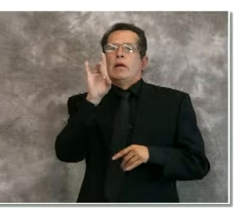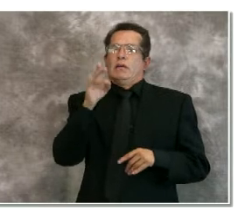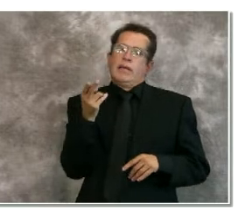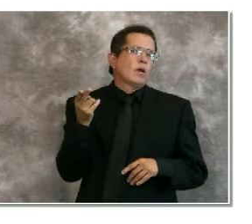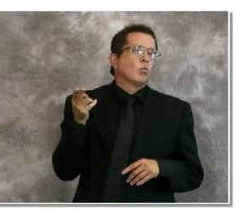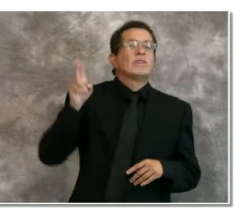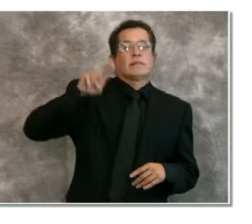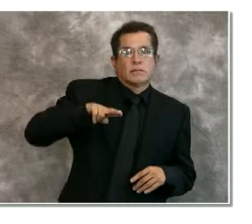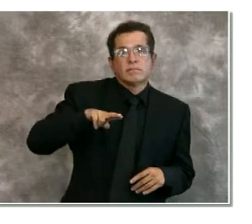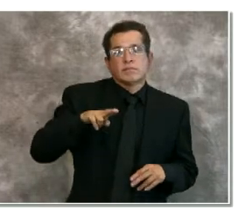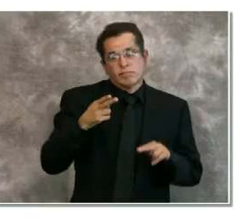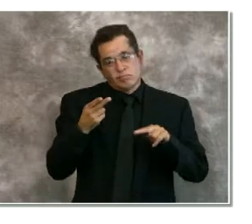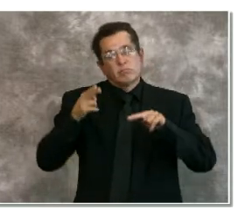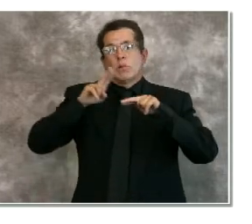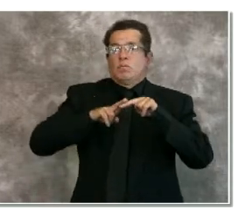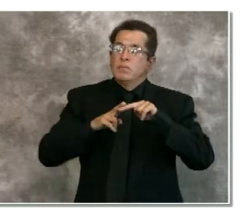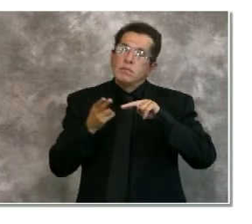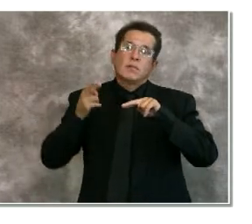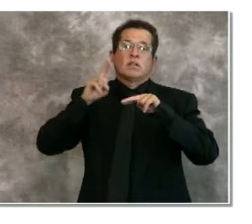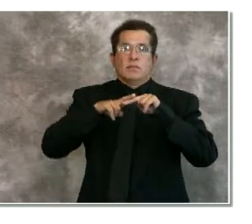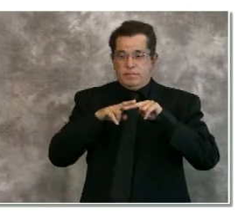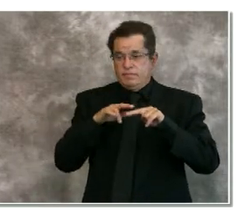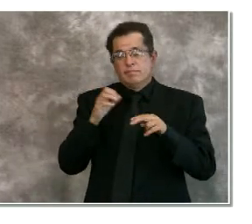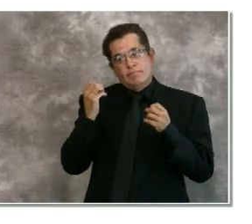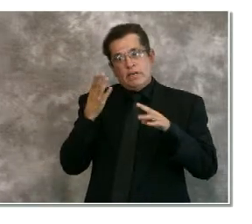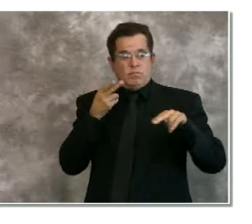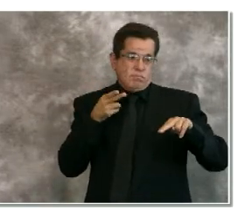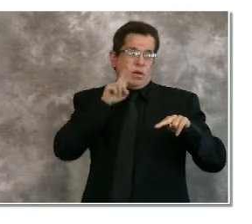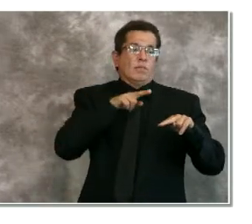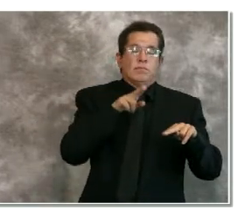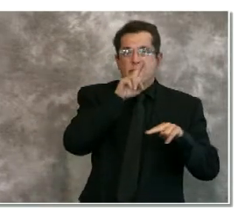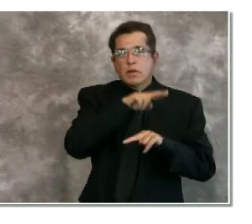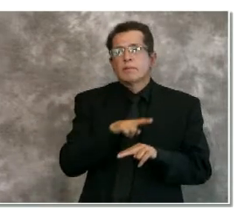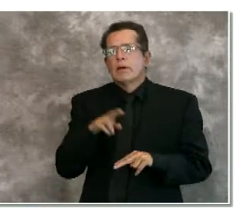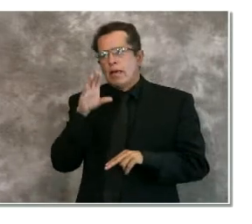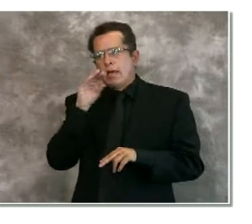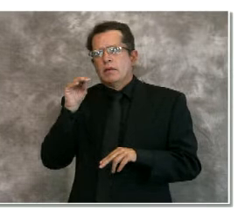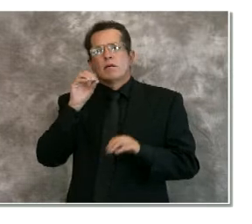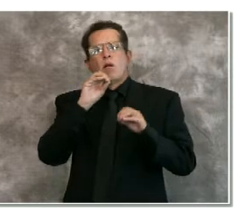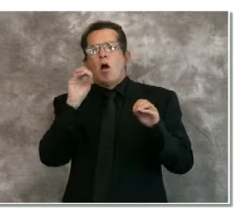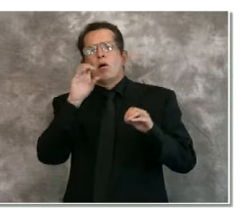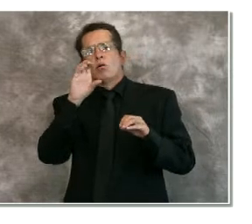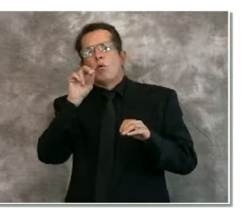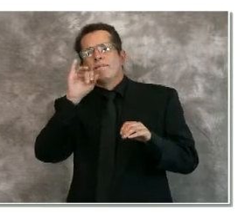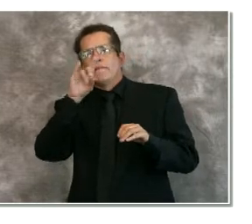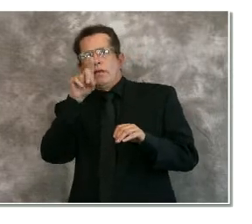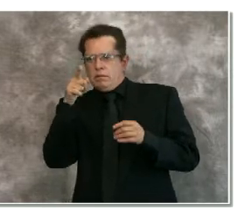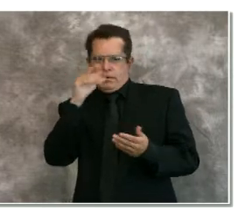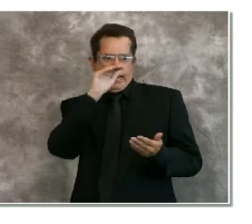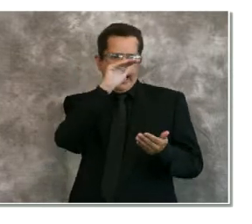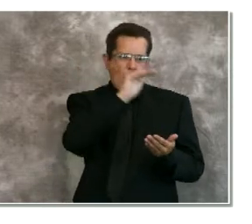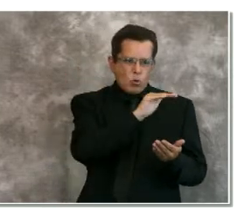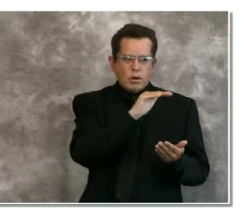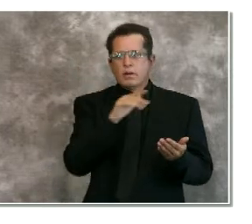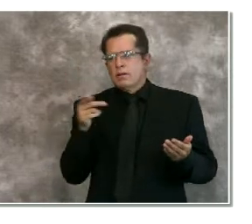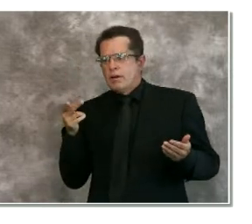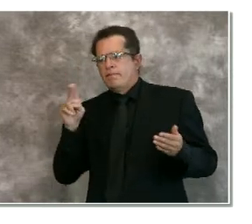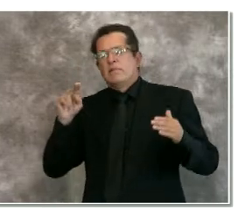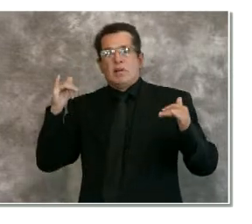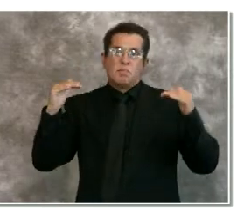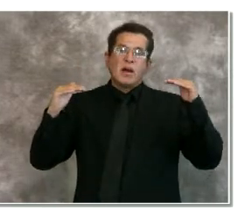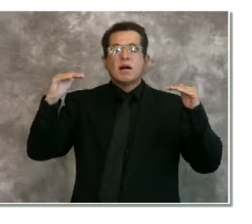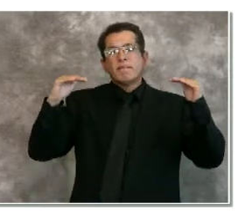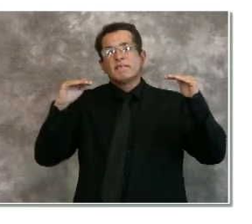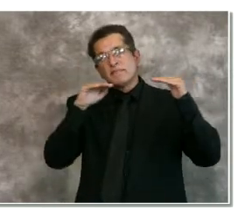from yesterday and an increase going back several weeks for COVID, but a slight decrease in non-COVID ICU utilization. And so we're holding